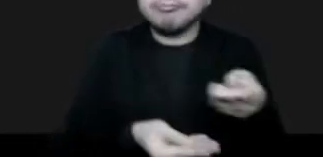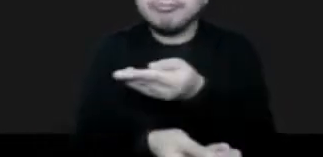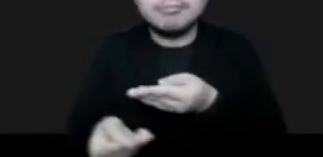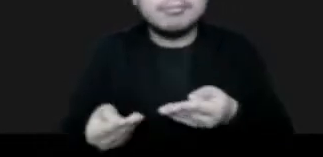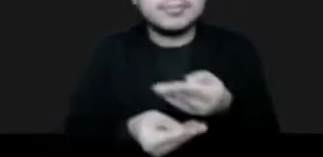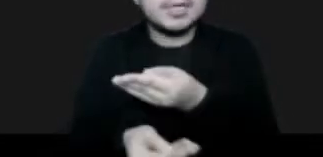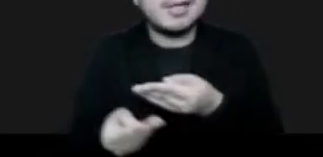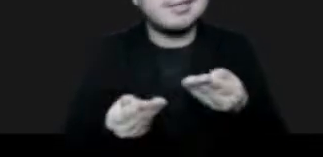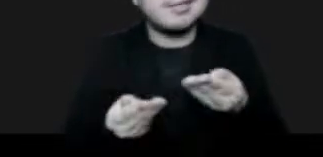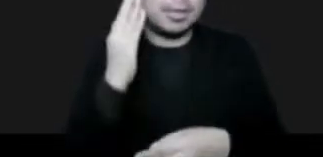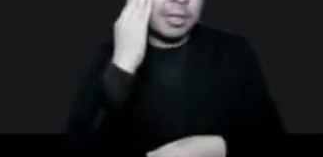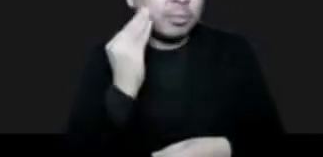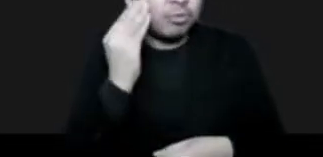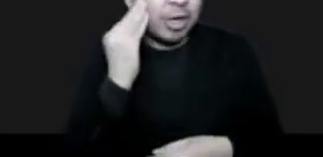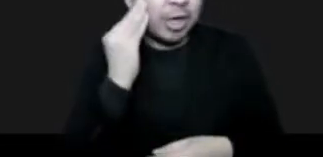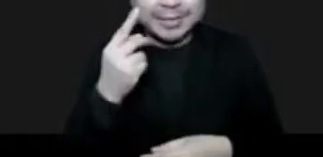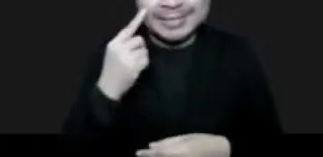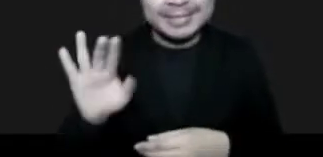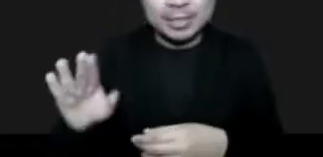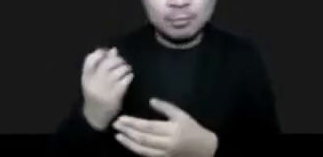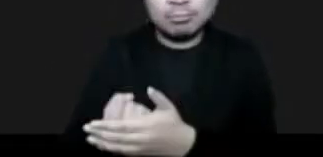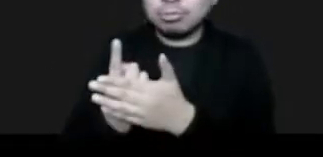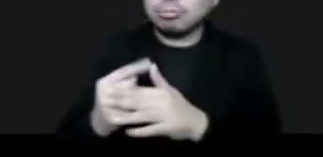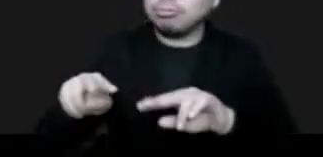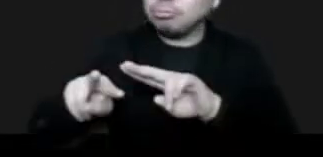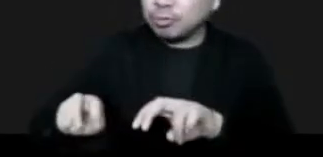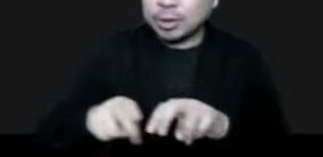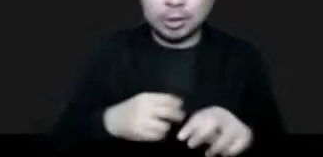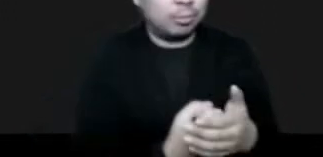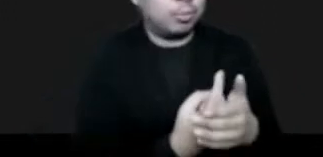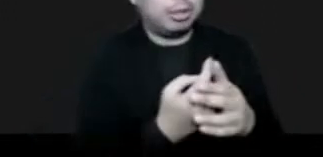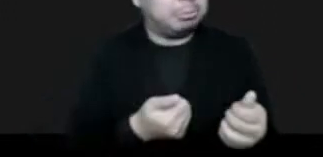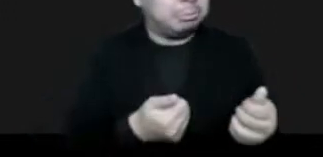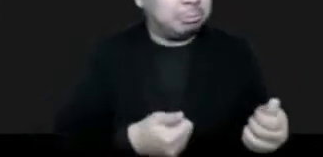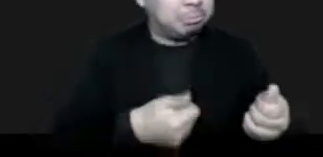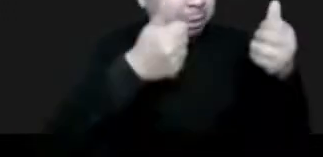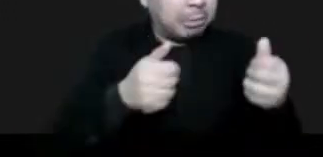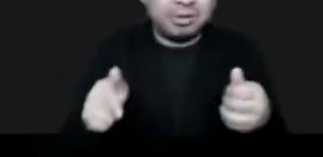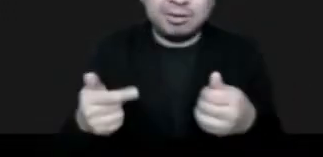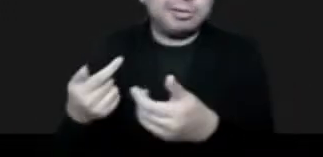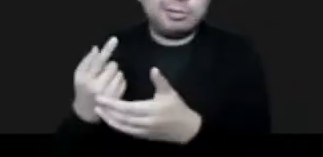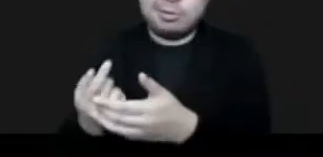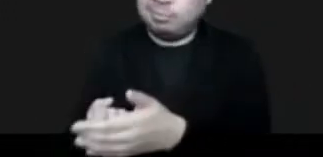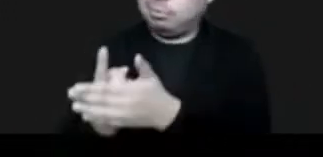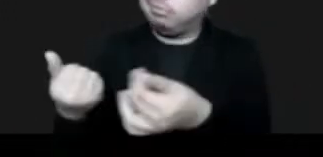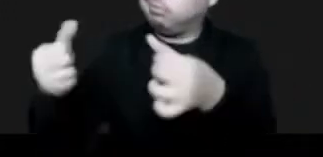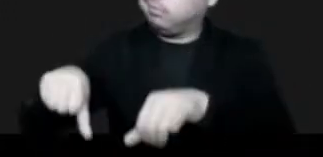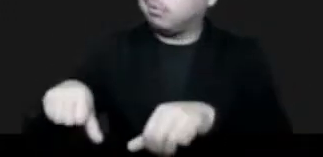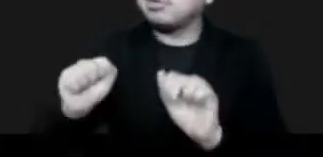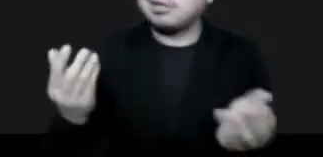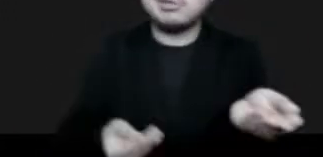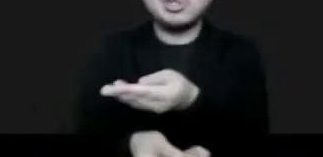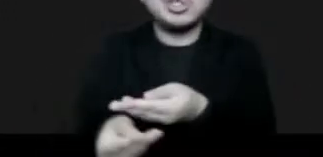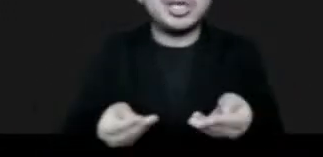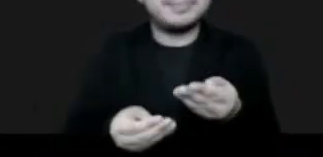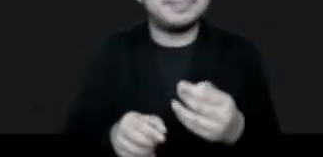share what they have found out, what is working well and what is not. In terms of disability inclusion, it is very important because this is